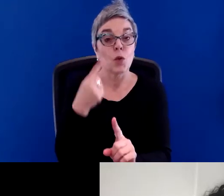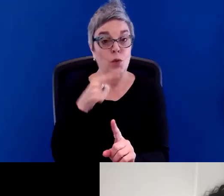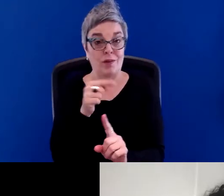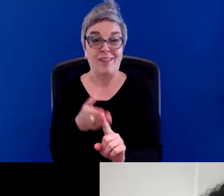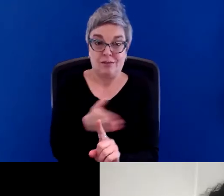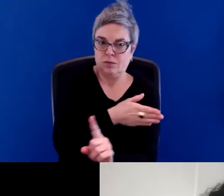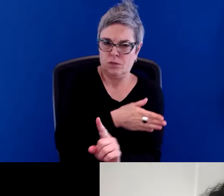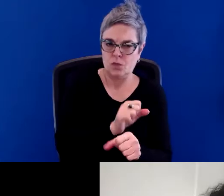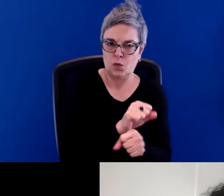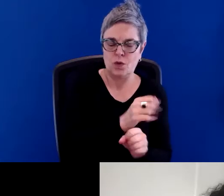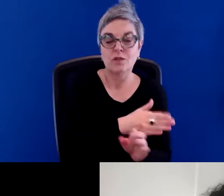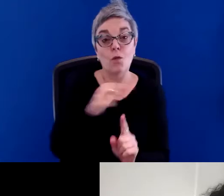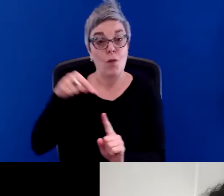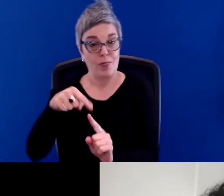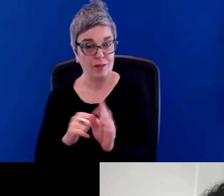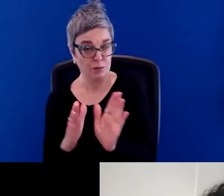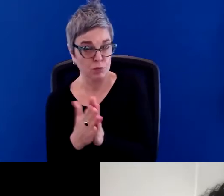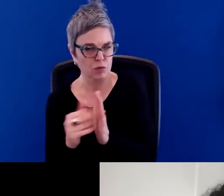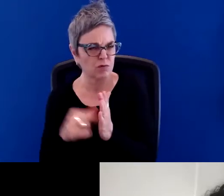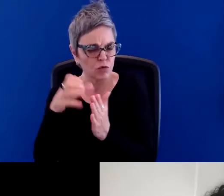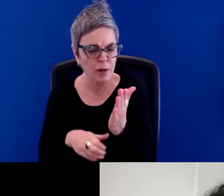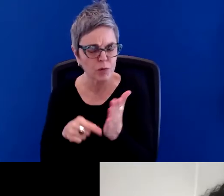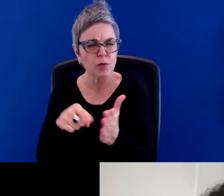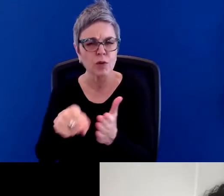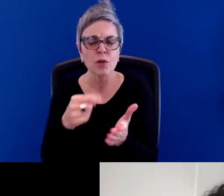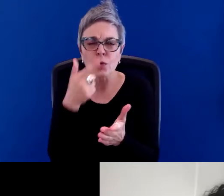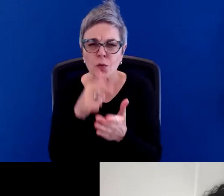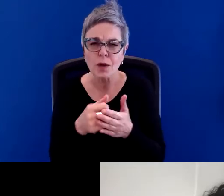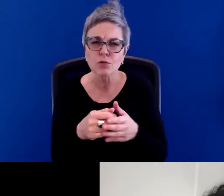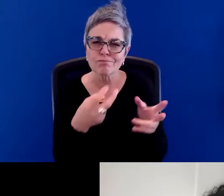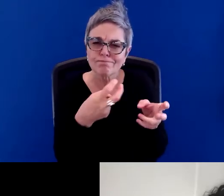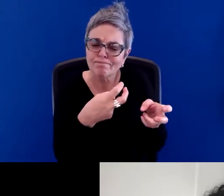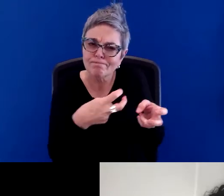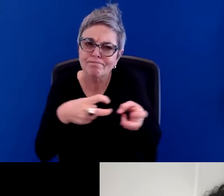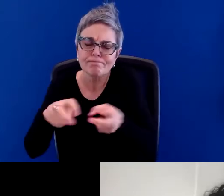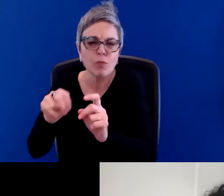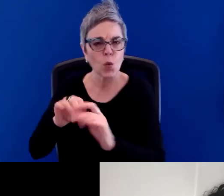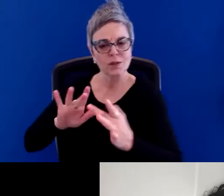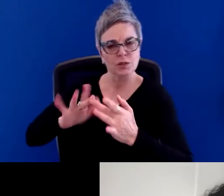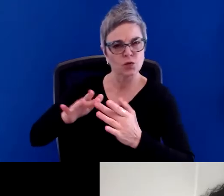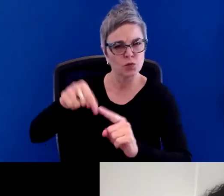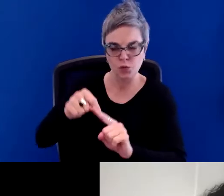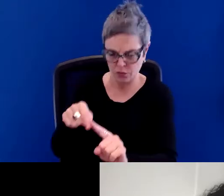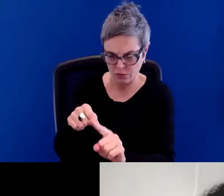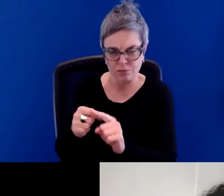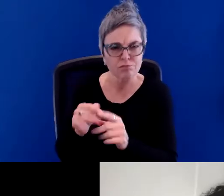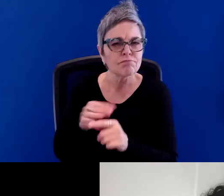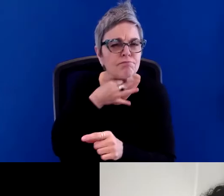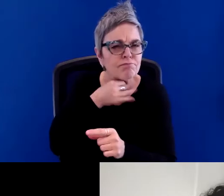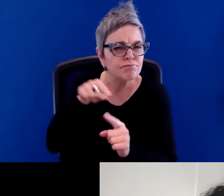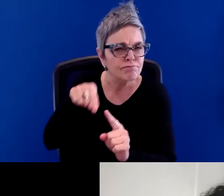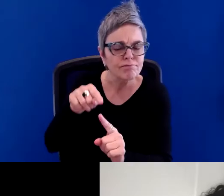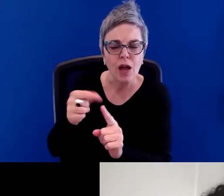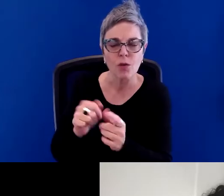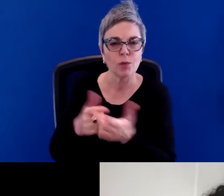land of the digital to see how activists, organizations, and supporters were using online spaces to work